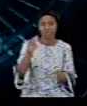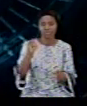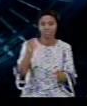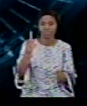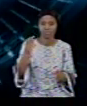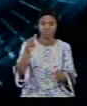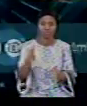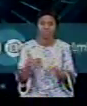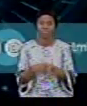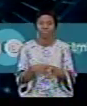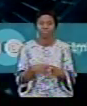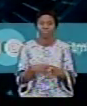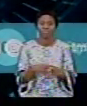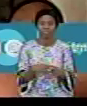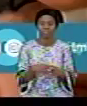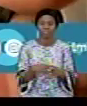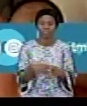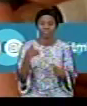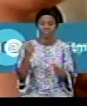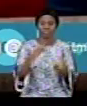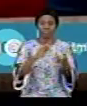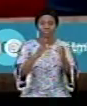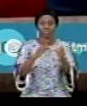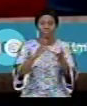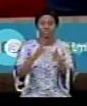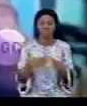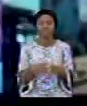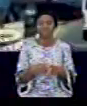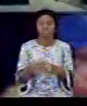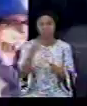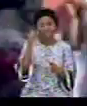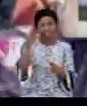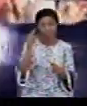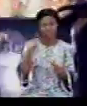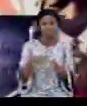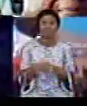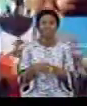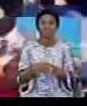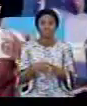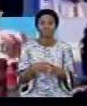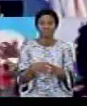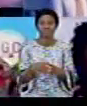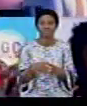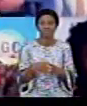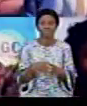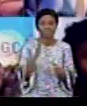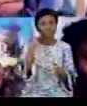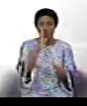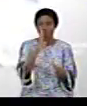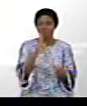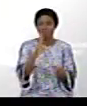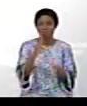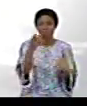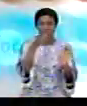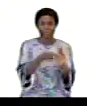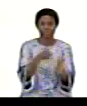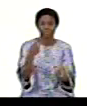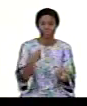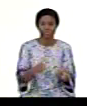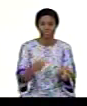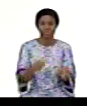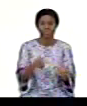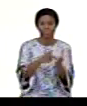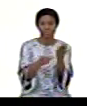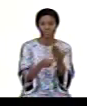via satellite, social media, radio and television. The Global Crusade with Kumuyi, GCK